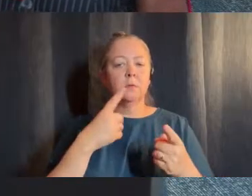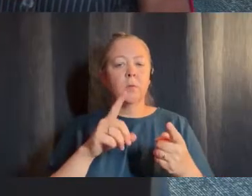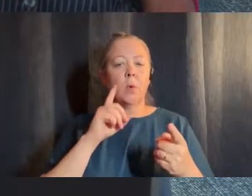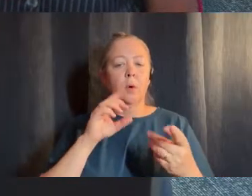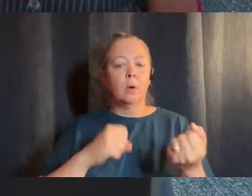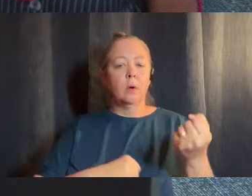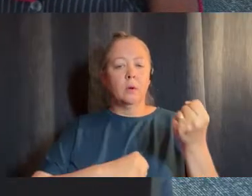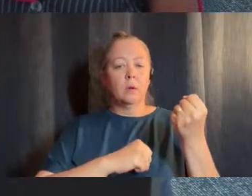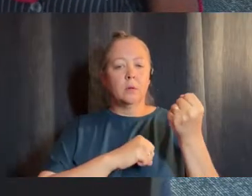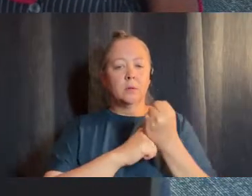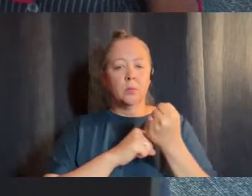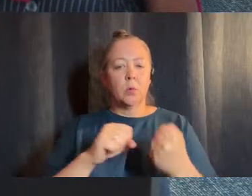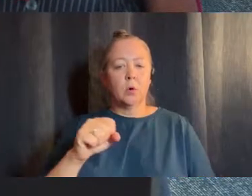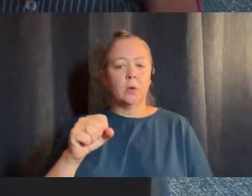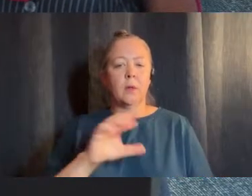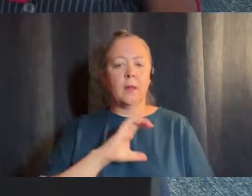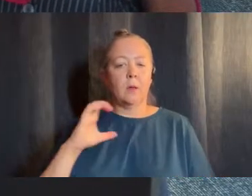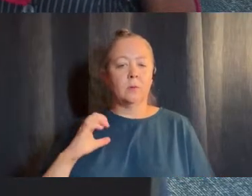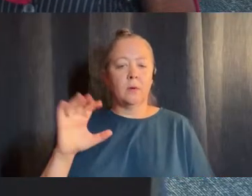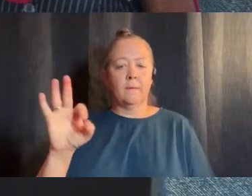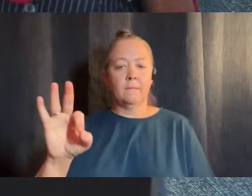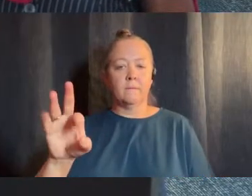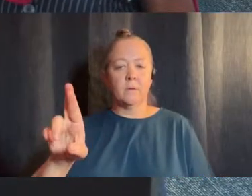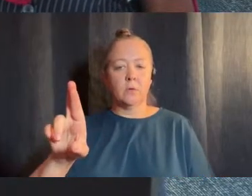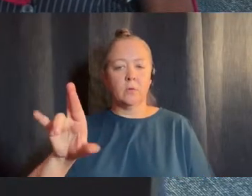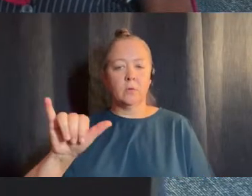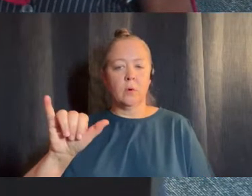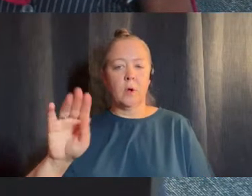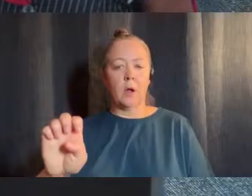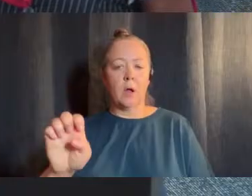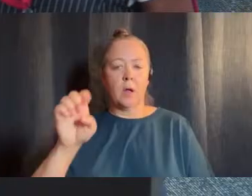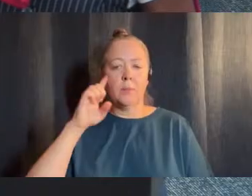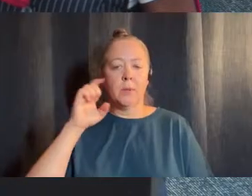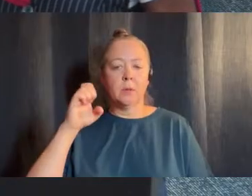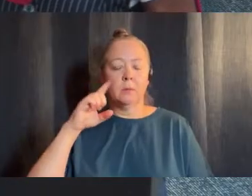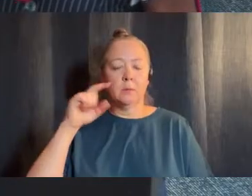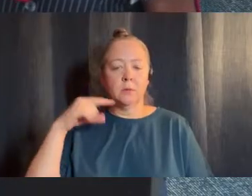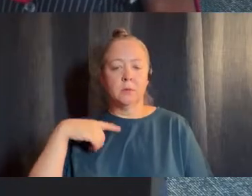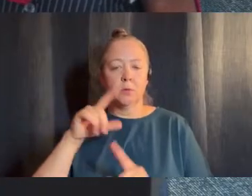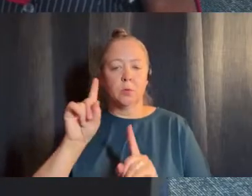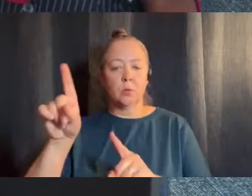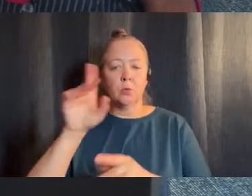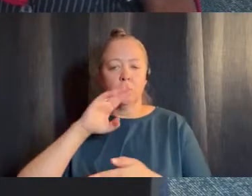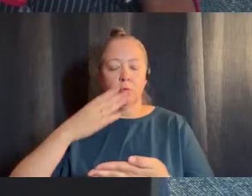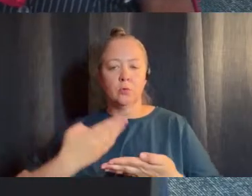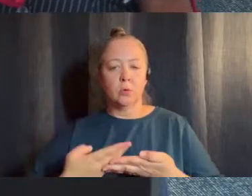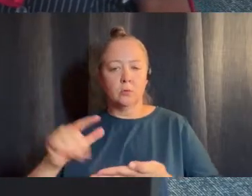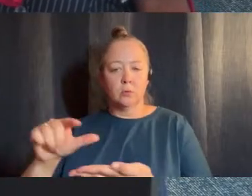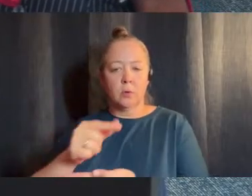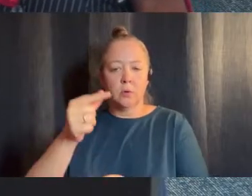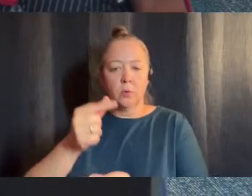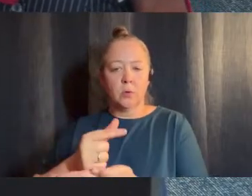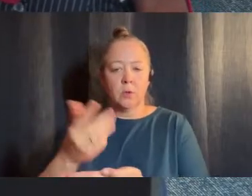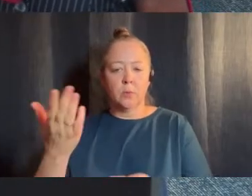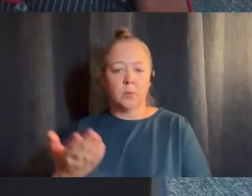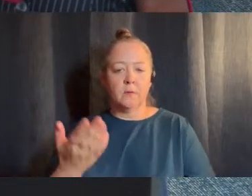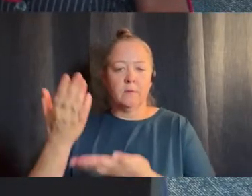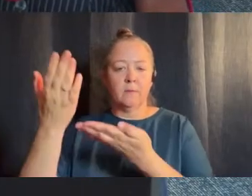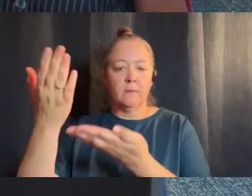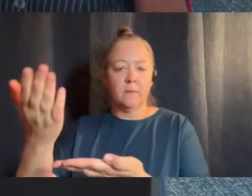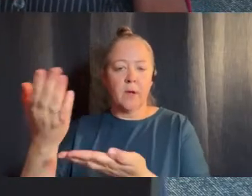graduation, including moving the vote to the end of the agenda, providing links, and accepting a